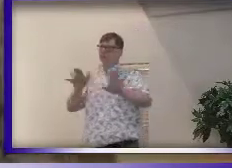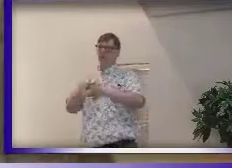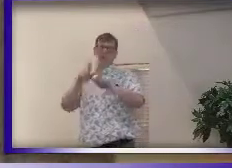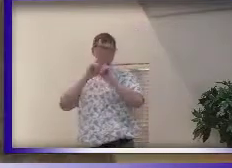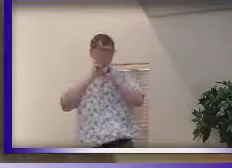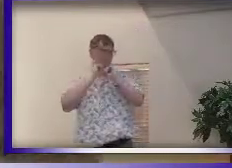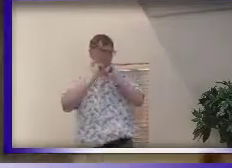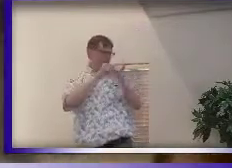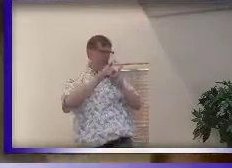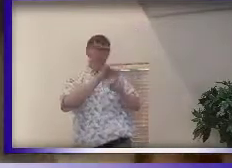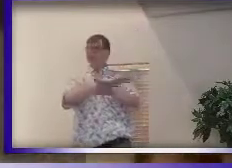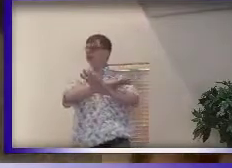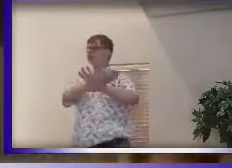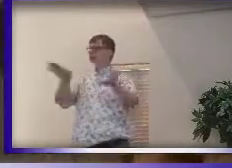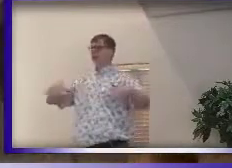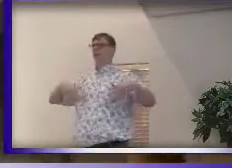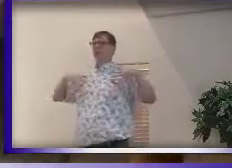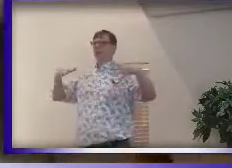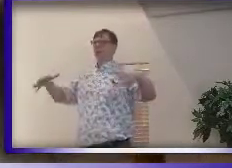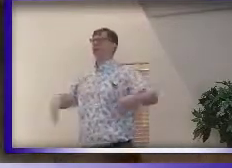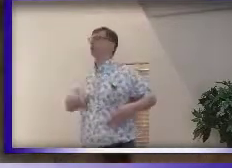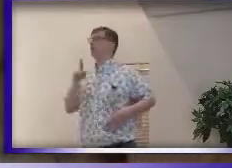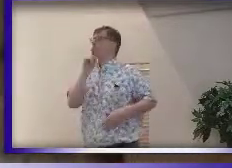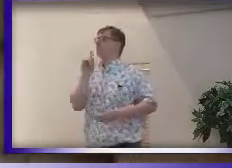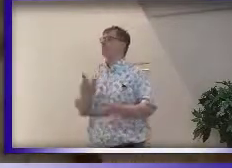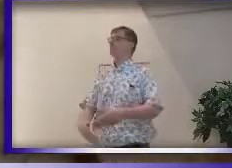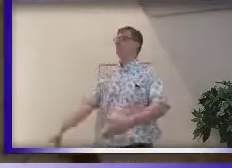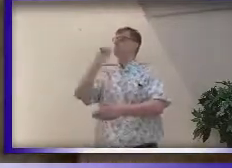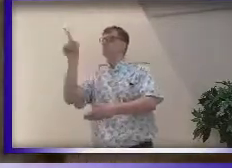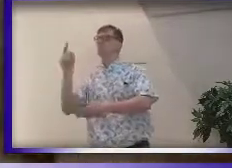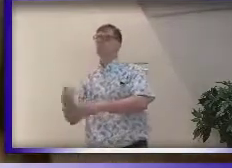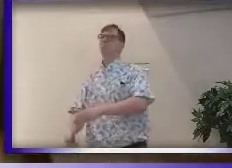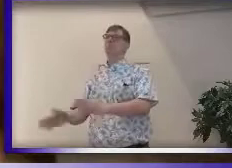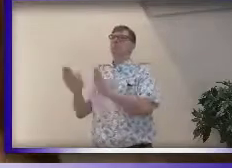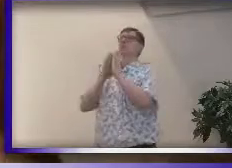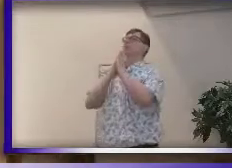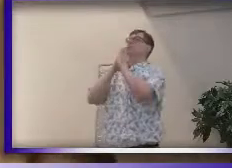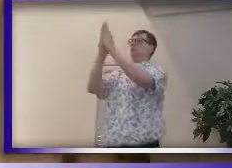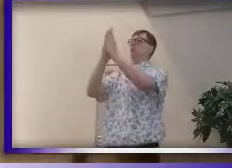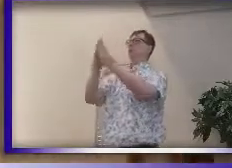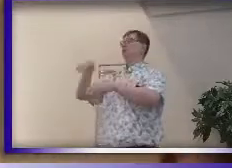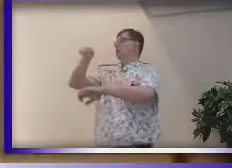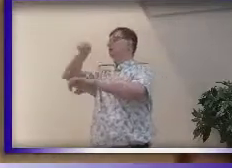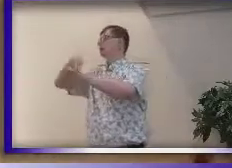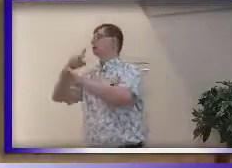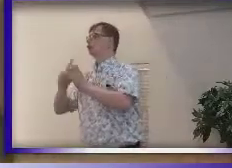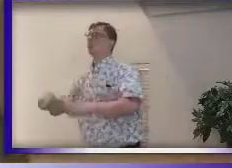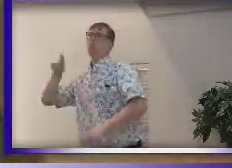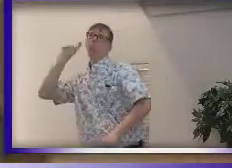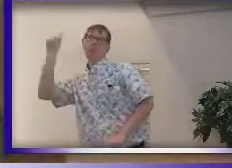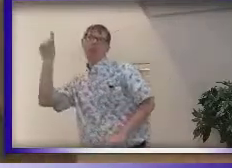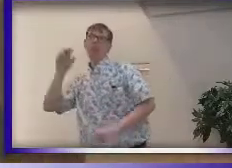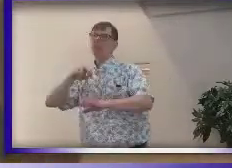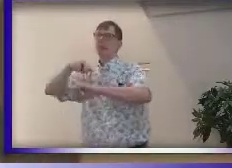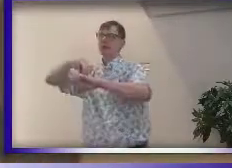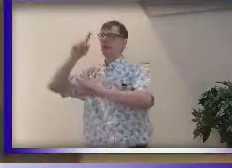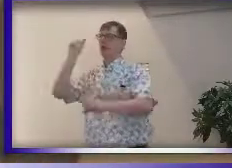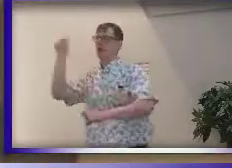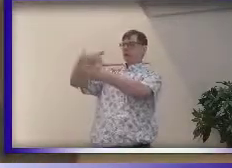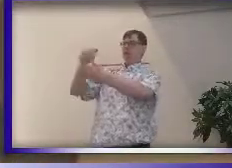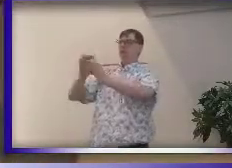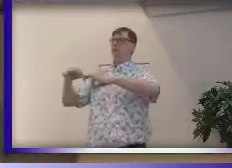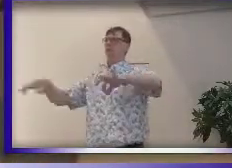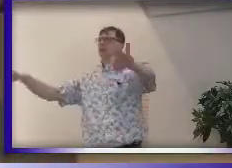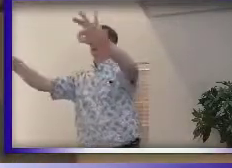a session that I will also not be telling you about. It happens when I am working with another minister to help expand